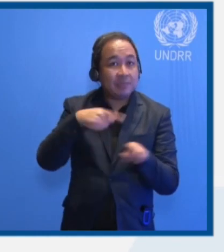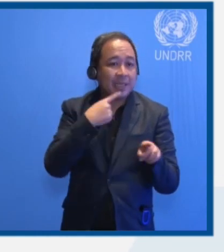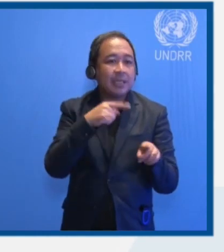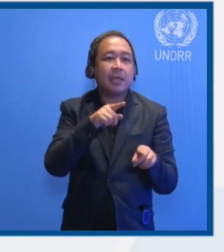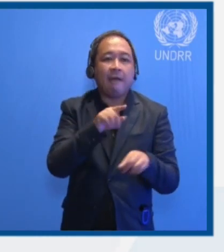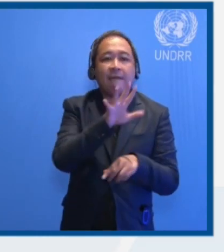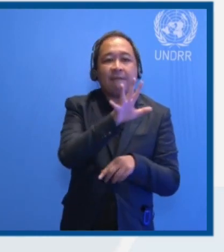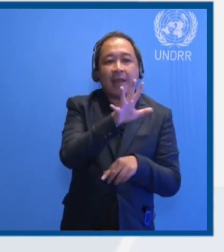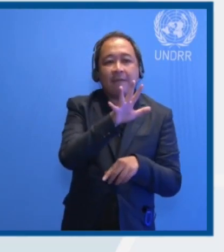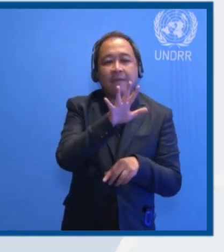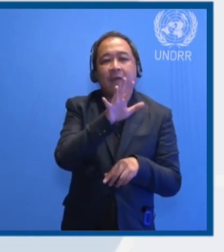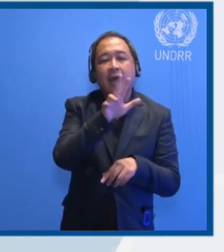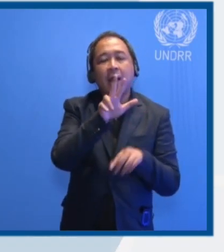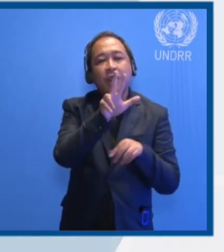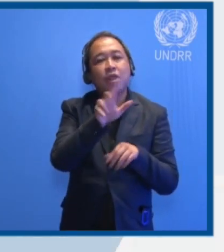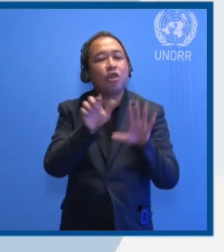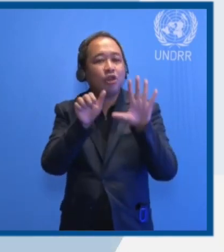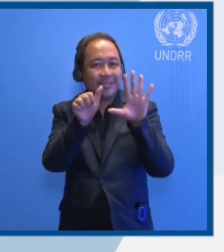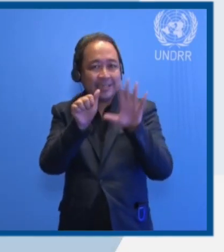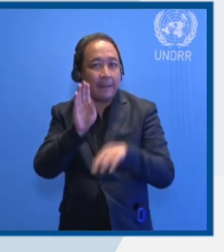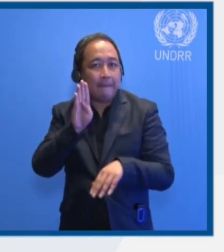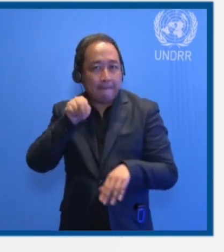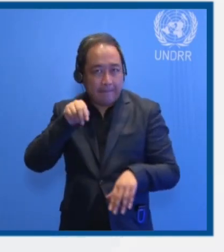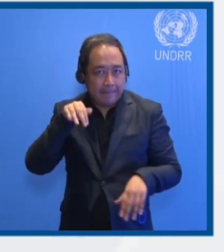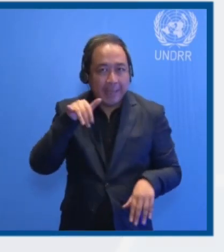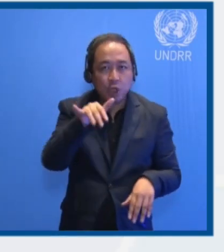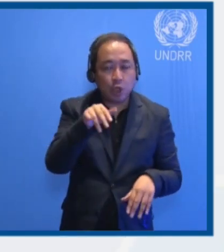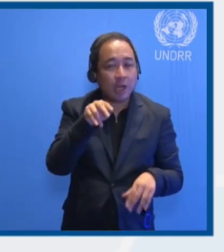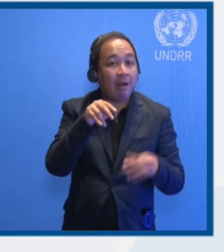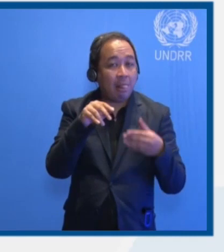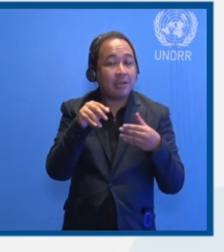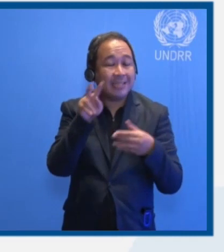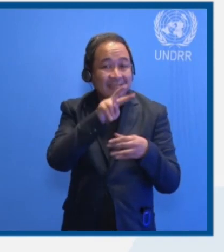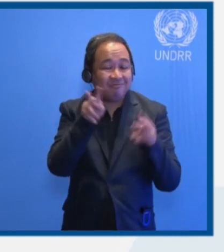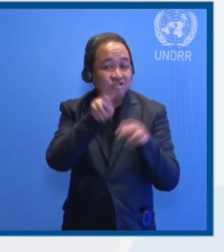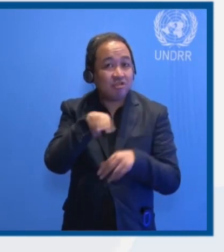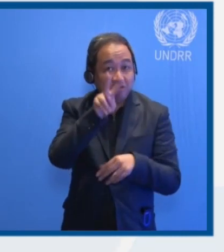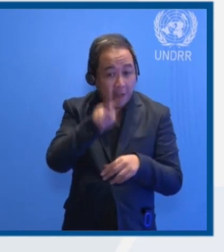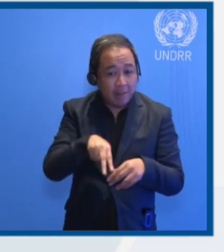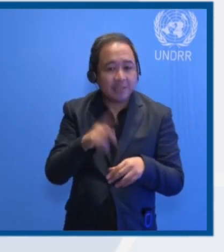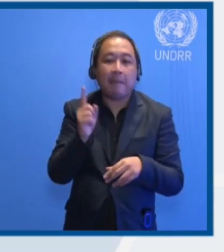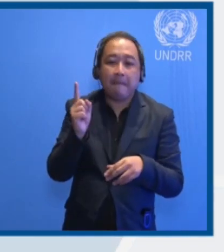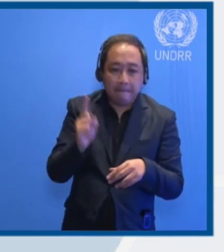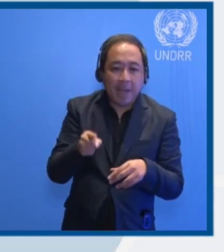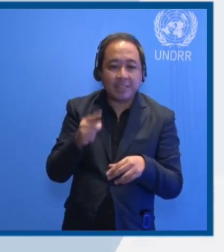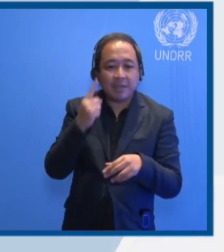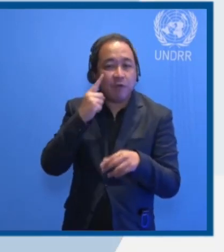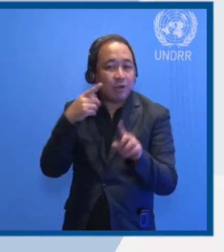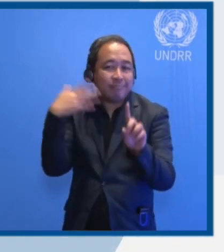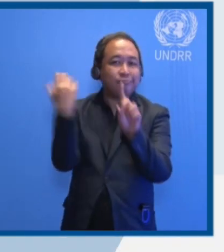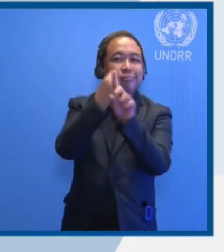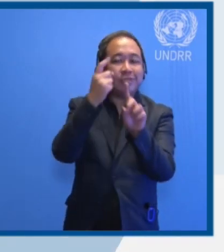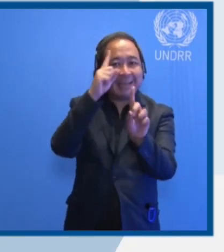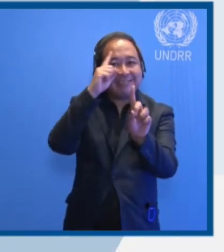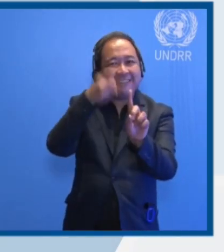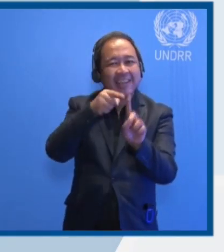until 2050 to reach our climate, biodiversity, land degradation targets. But we're only seeing 133